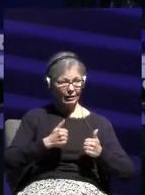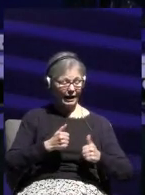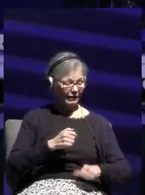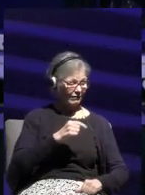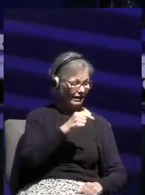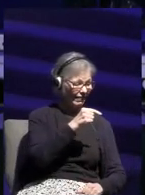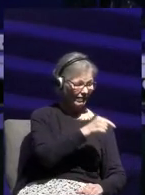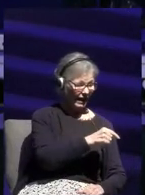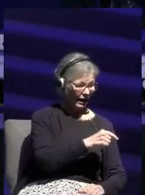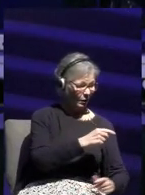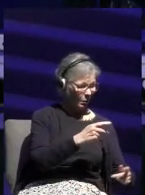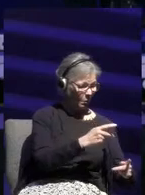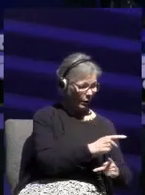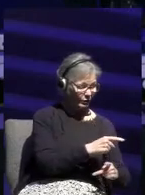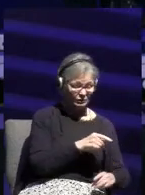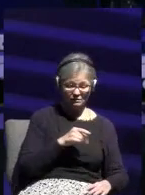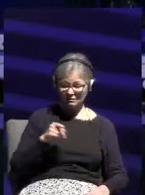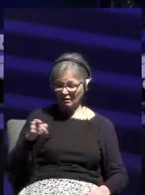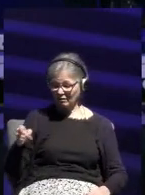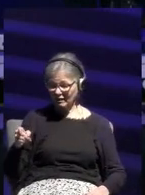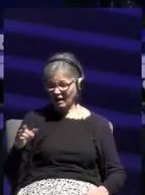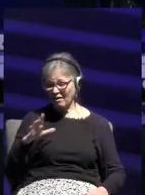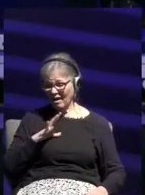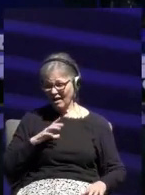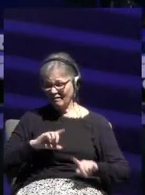on, God gives the invitation.